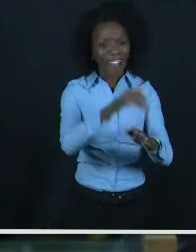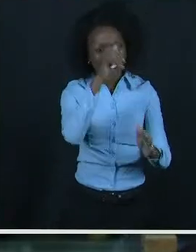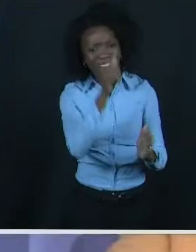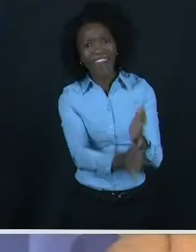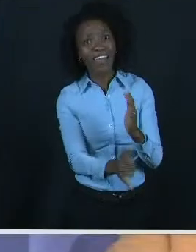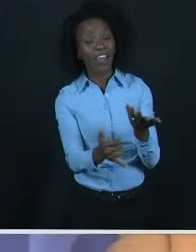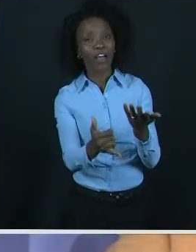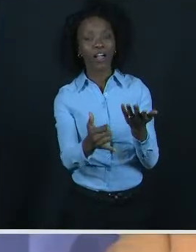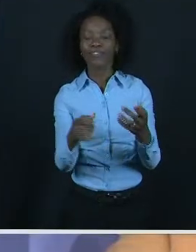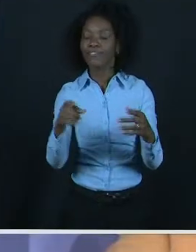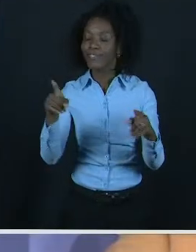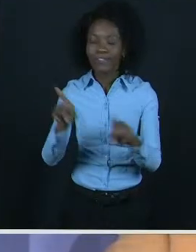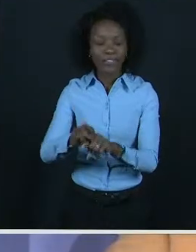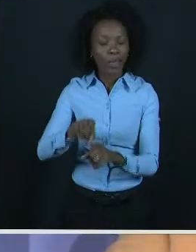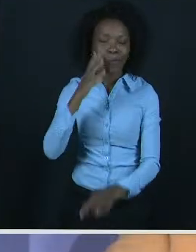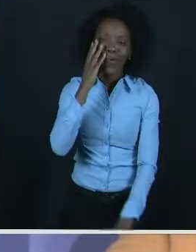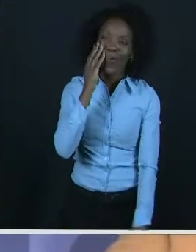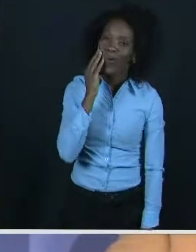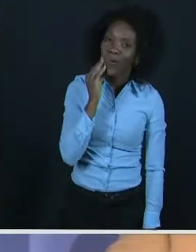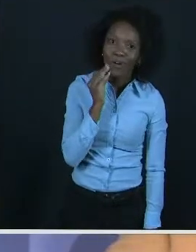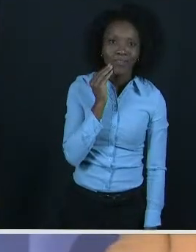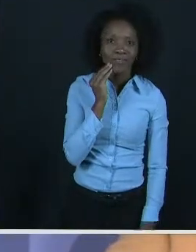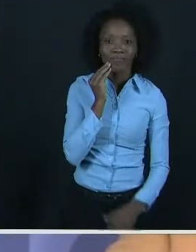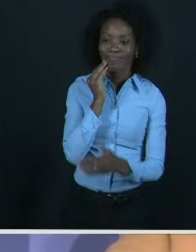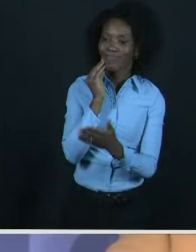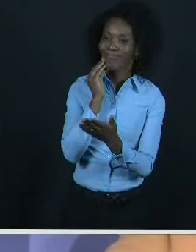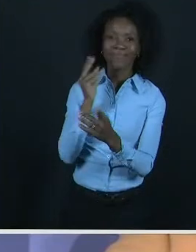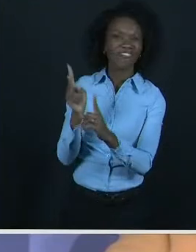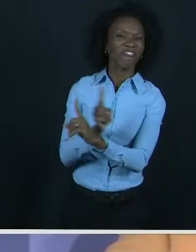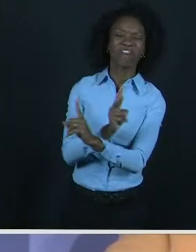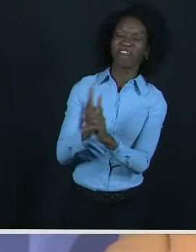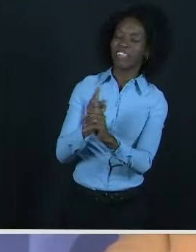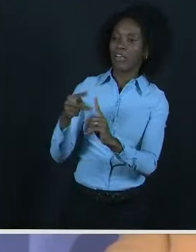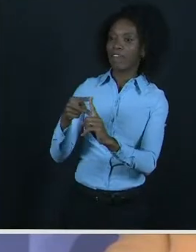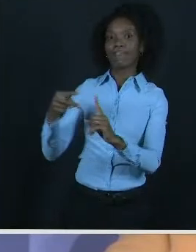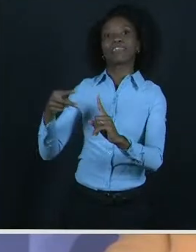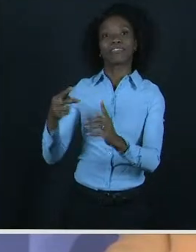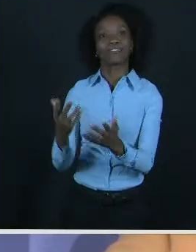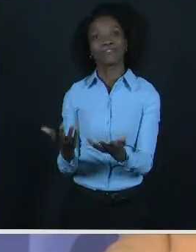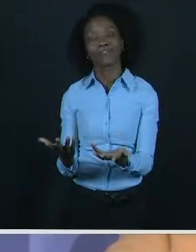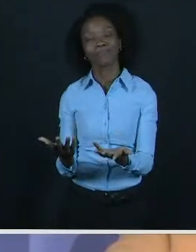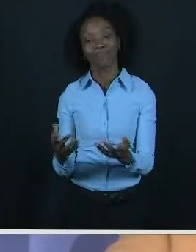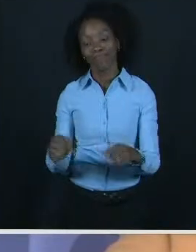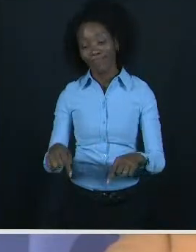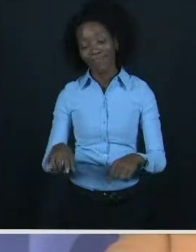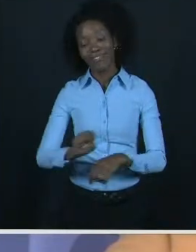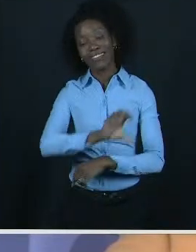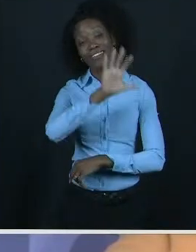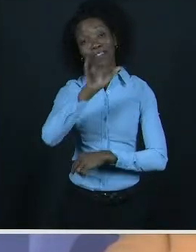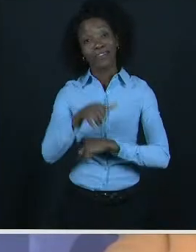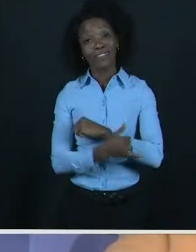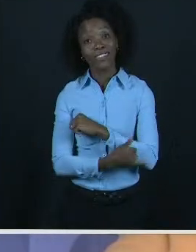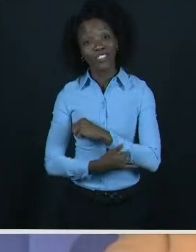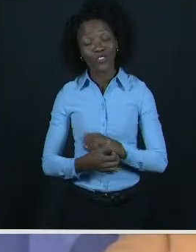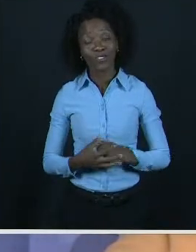even the elderly have become targets of violent men in our country.